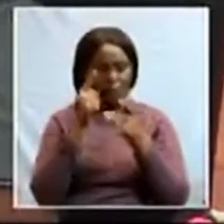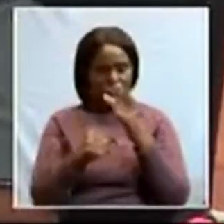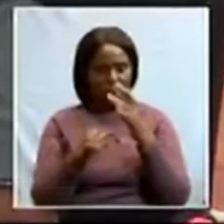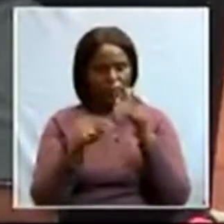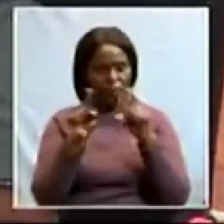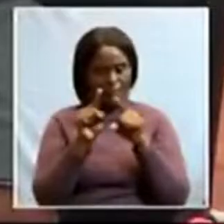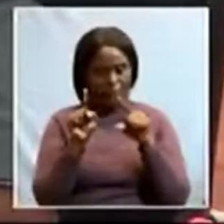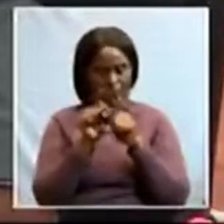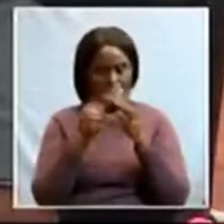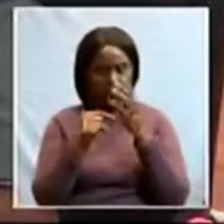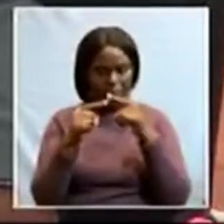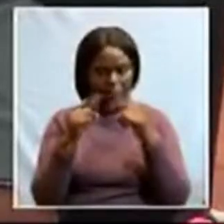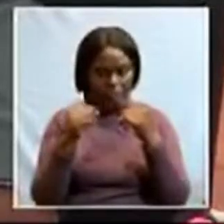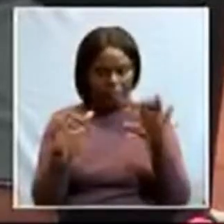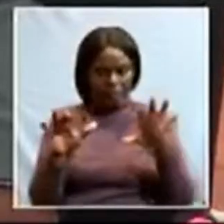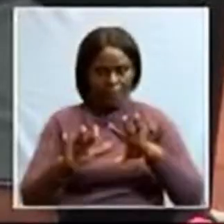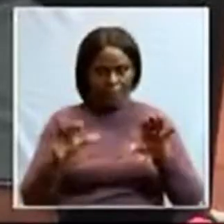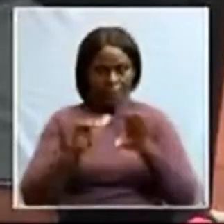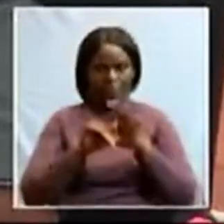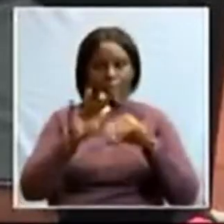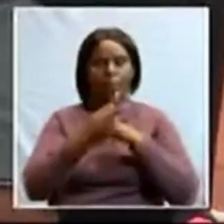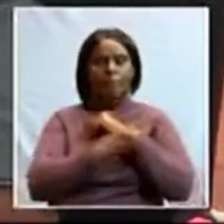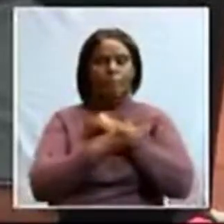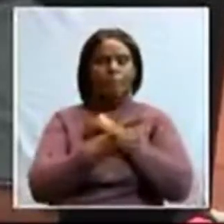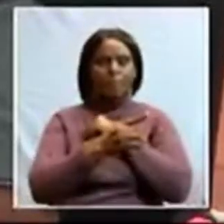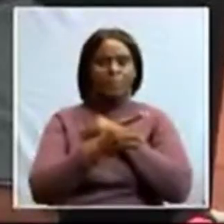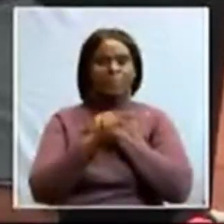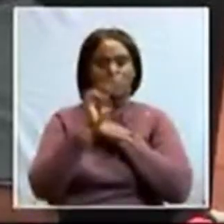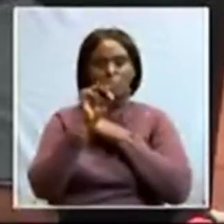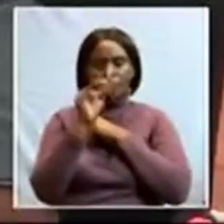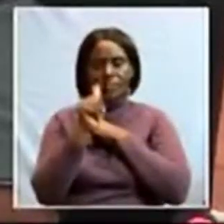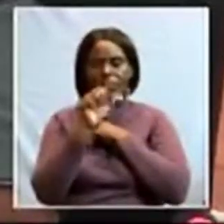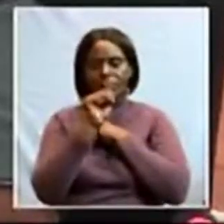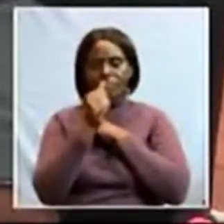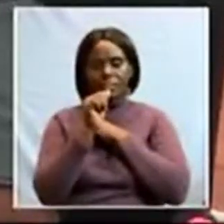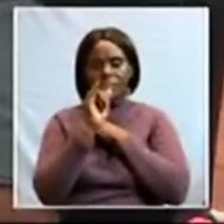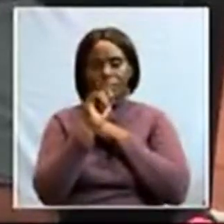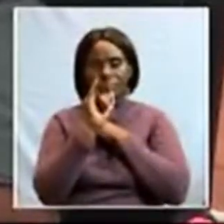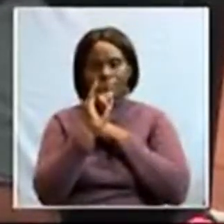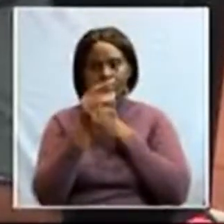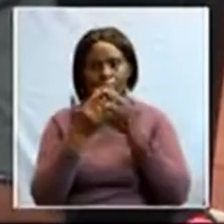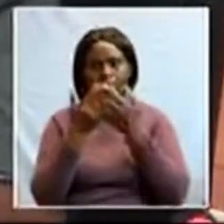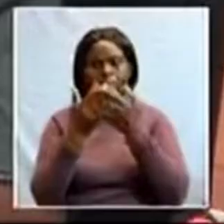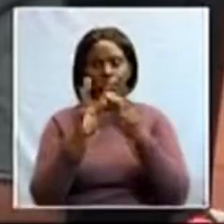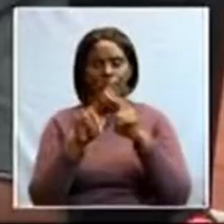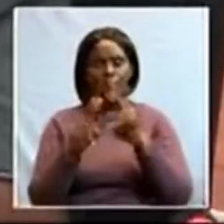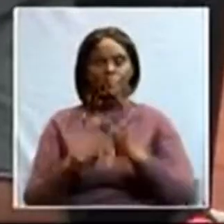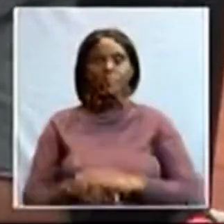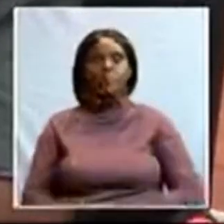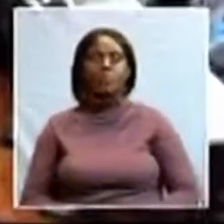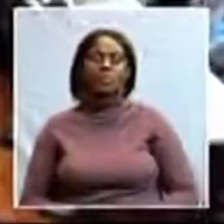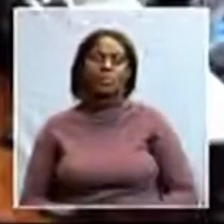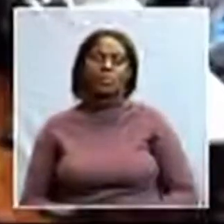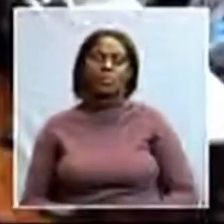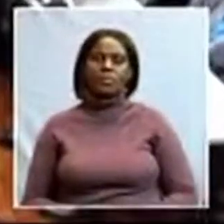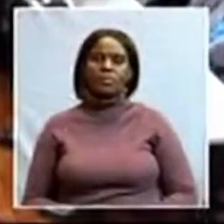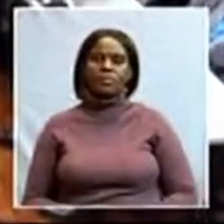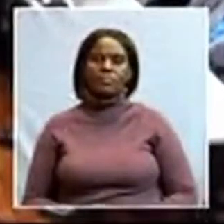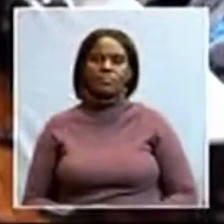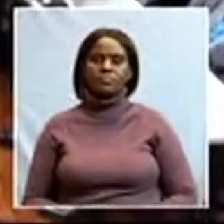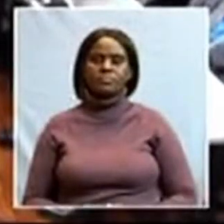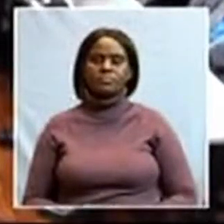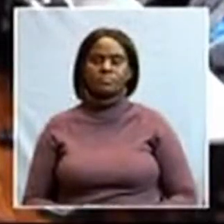is on the ground in your department at my site? I submit, Chair. You are guided, Director of Finance.